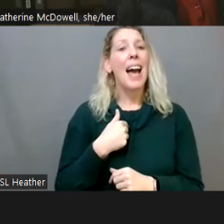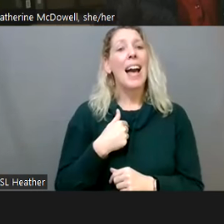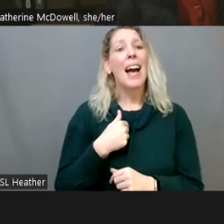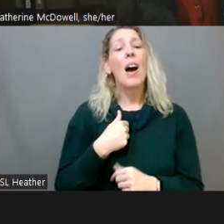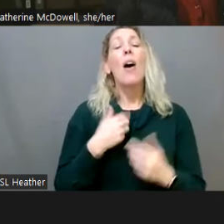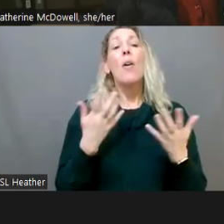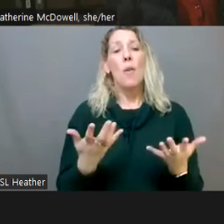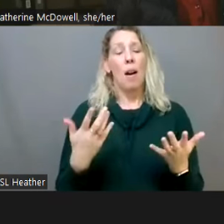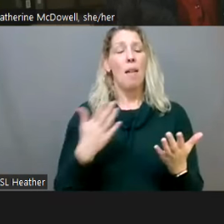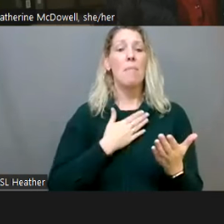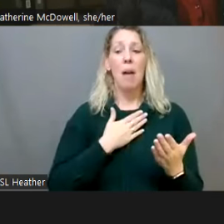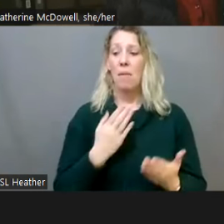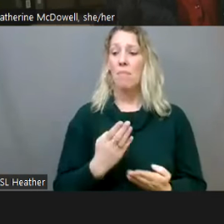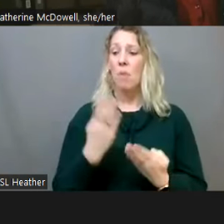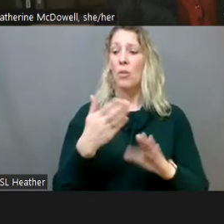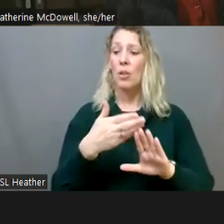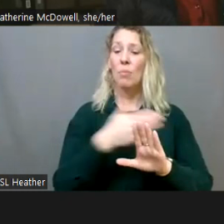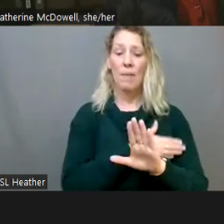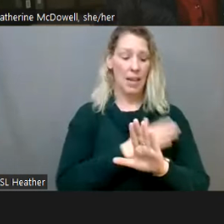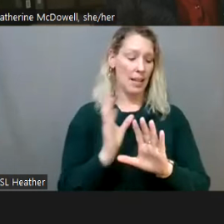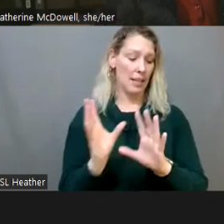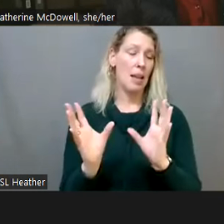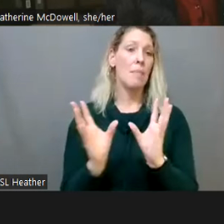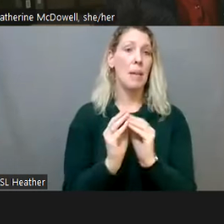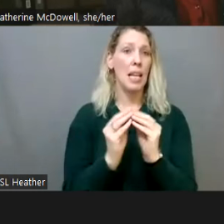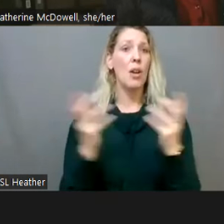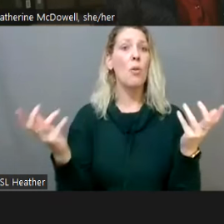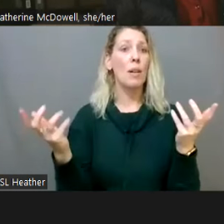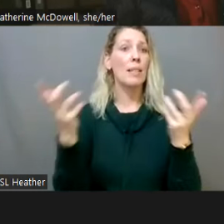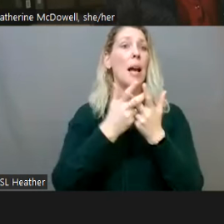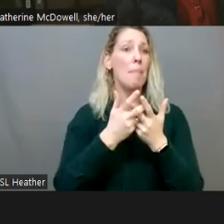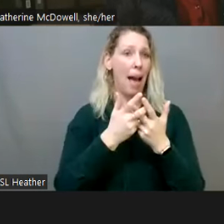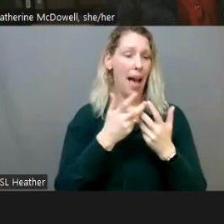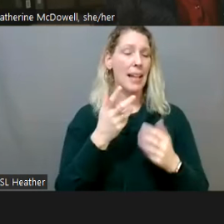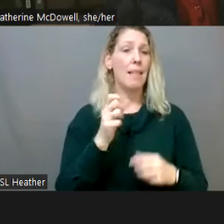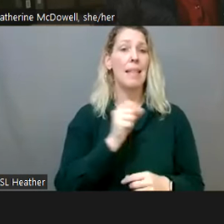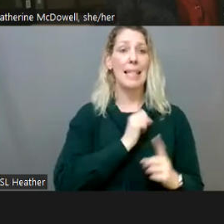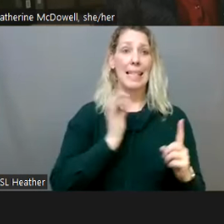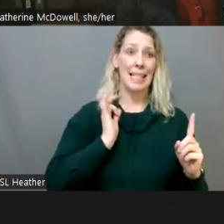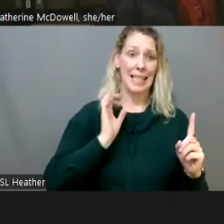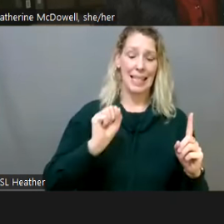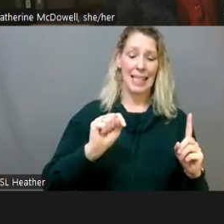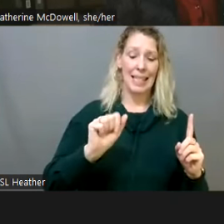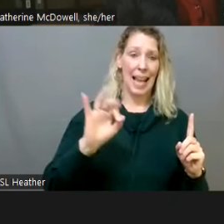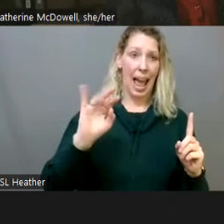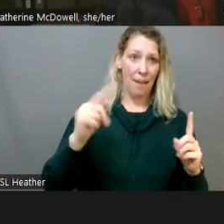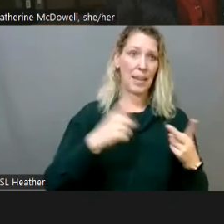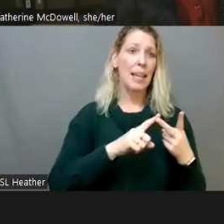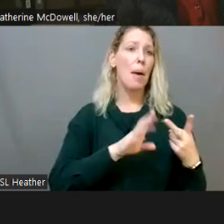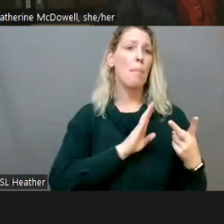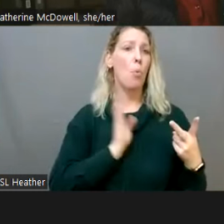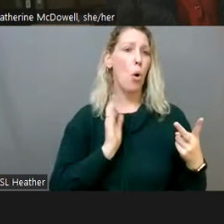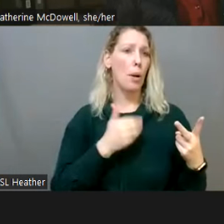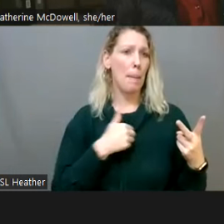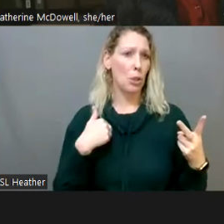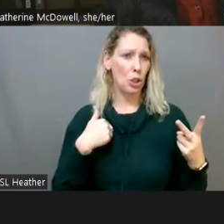What I had proposed at the previous meeting where this came up was to combine the staffing and the board membership into